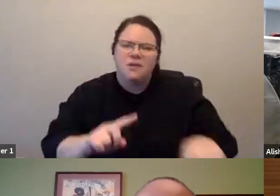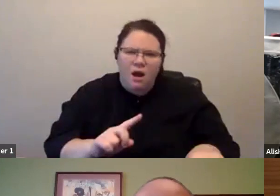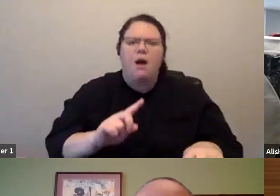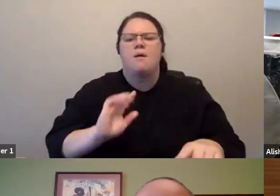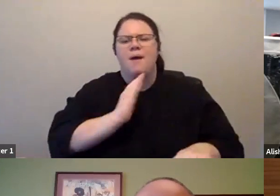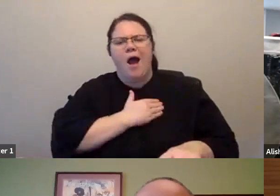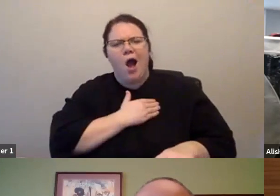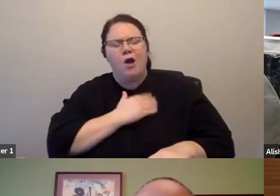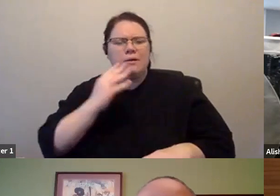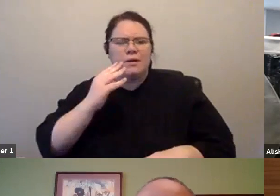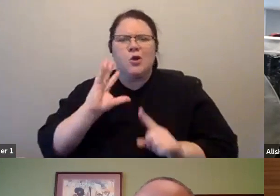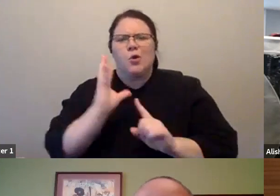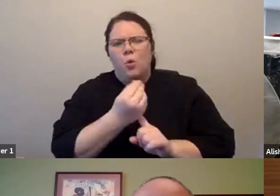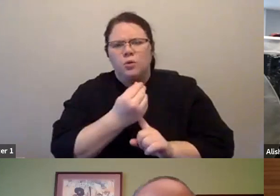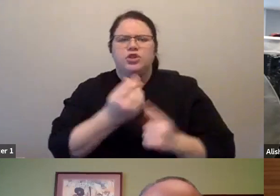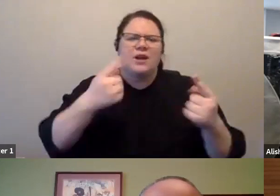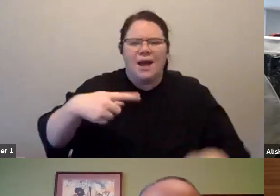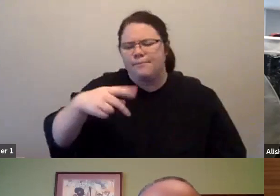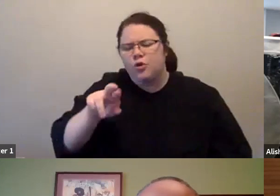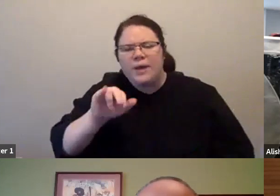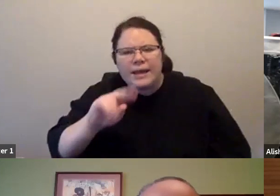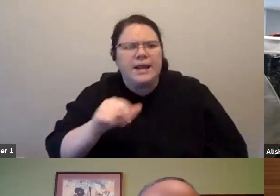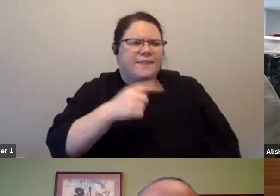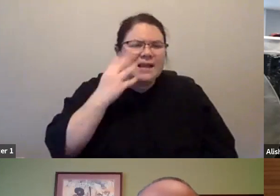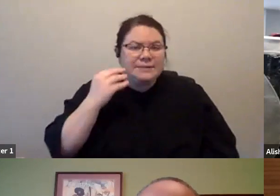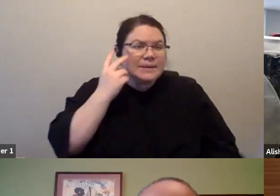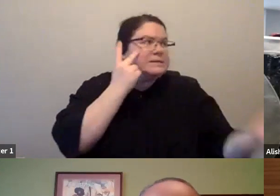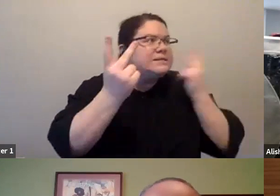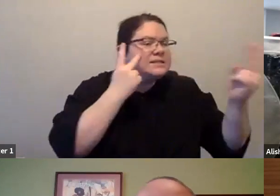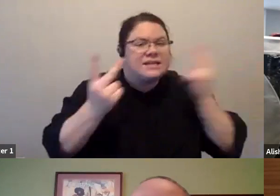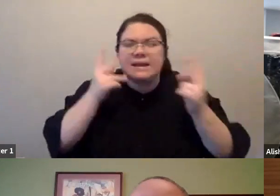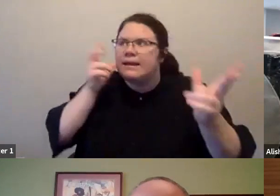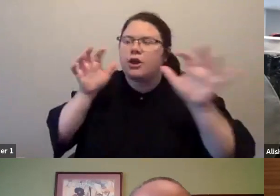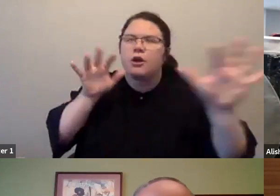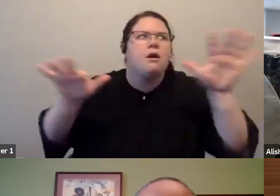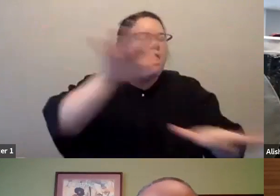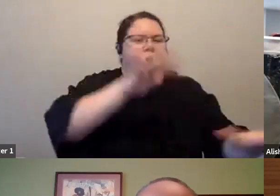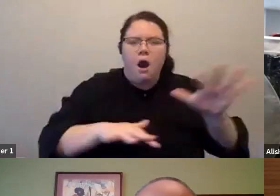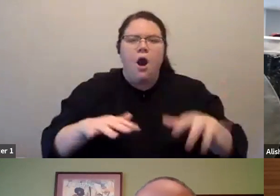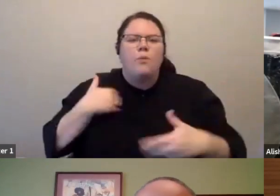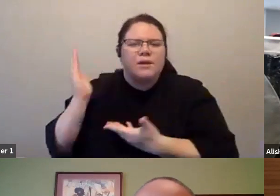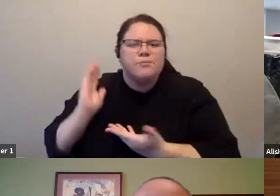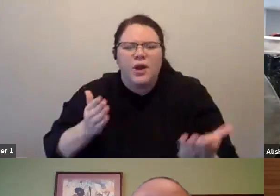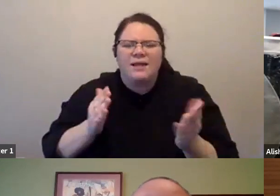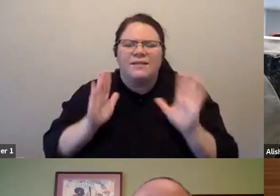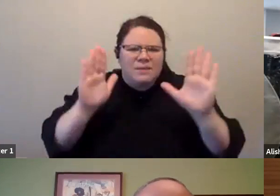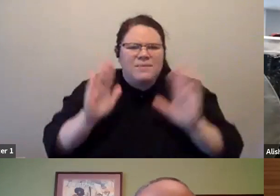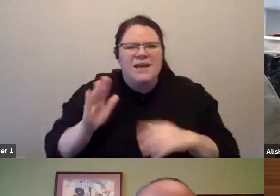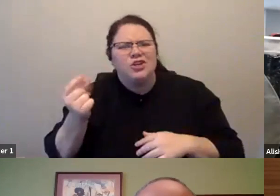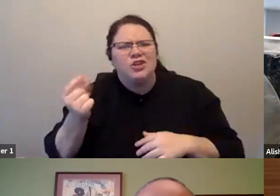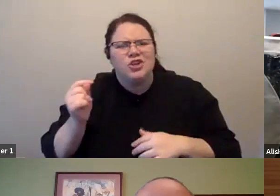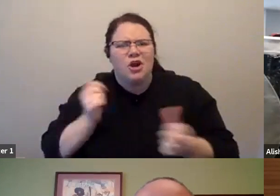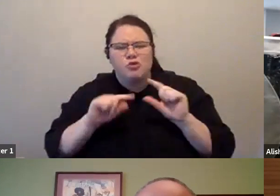culture of what was going on at Purina's site, in terms of bringing in the incredible dog show team to